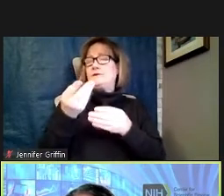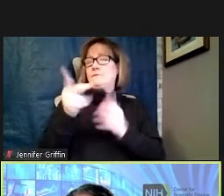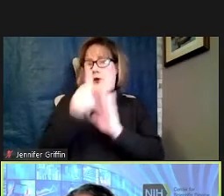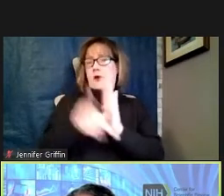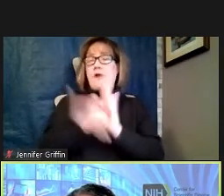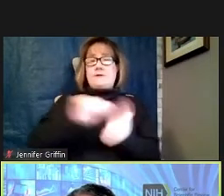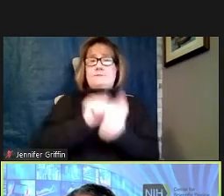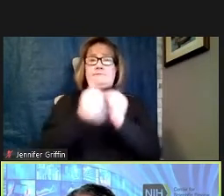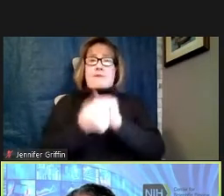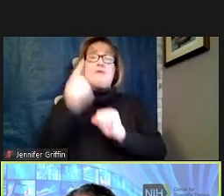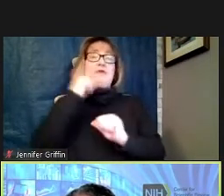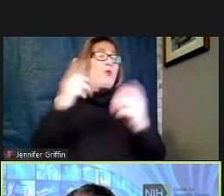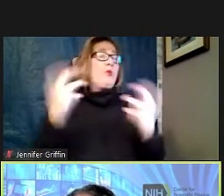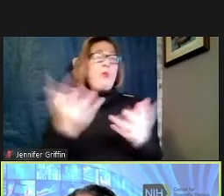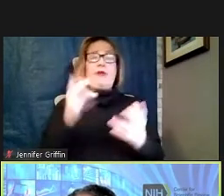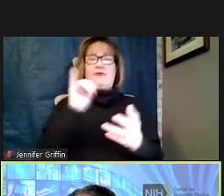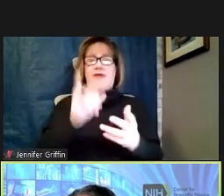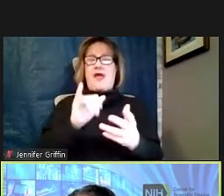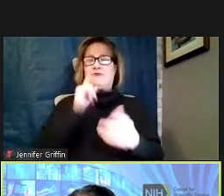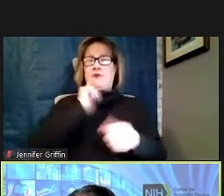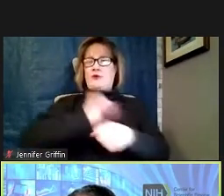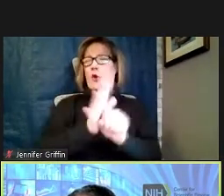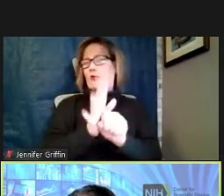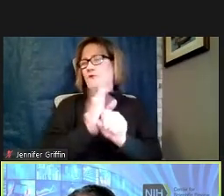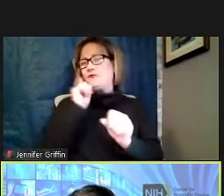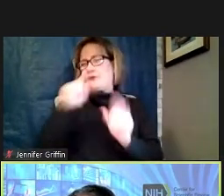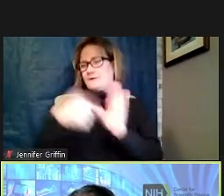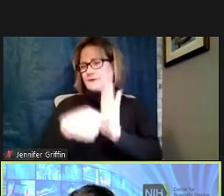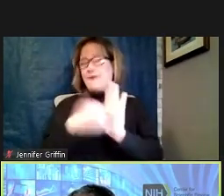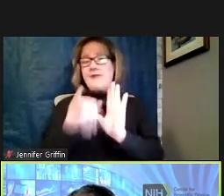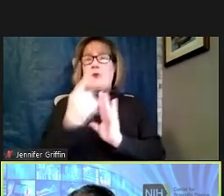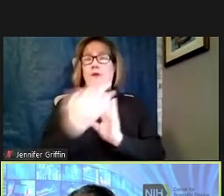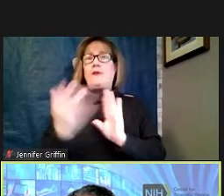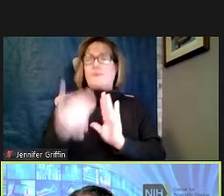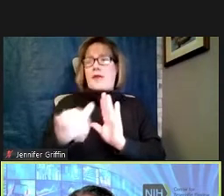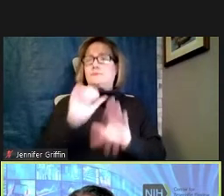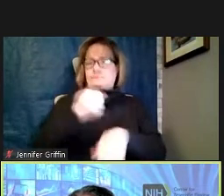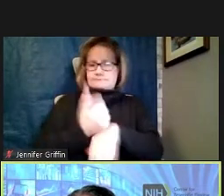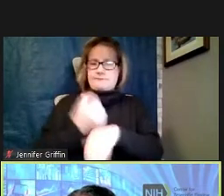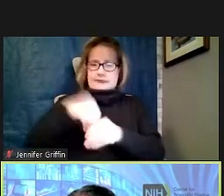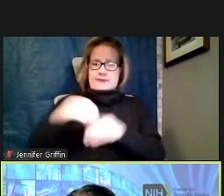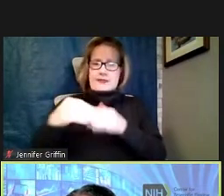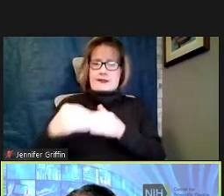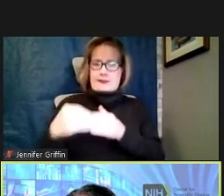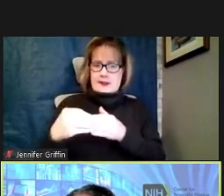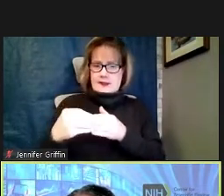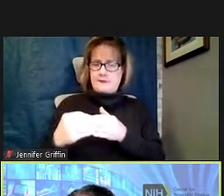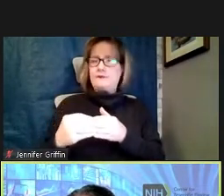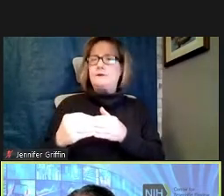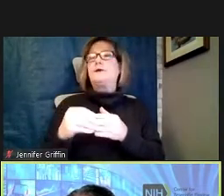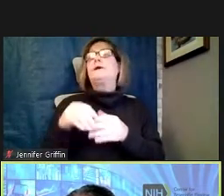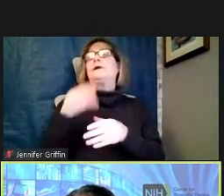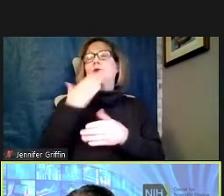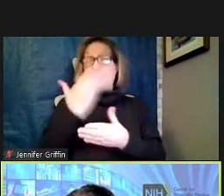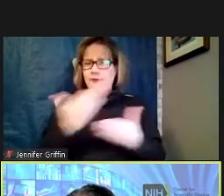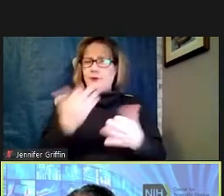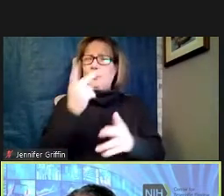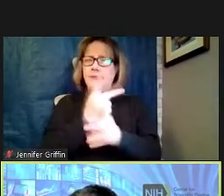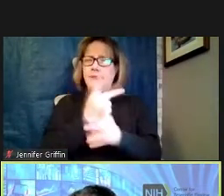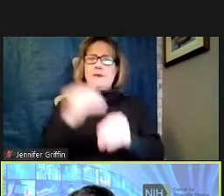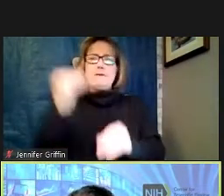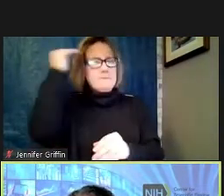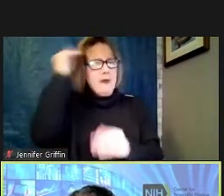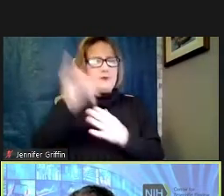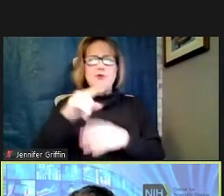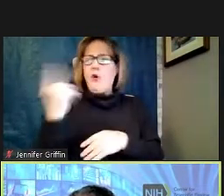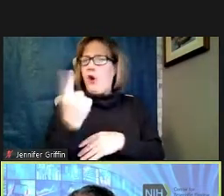for the COVID pandemic, for instance, is one of the things that was published in the guide notice. So it's a good thing to keep in mind so that you're